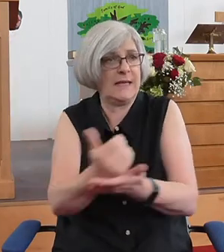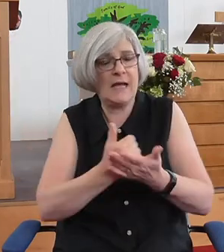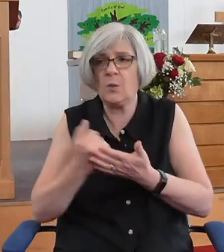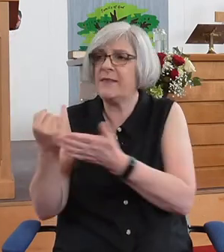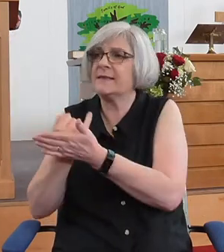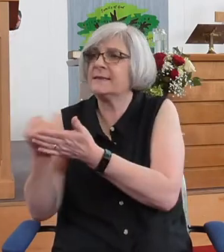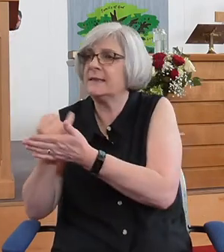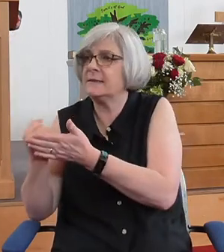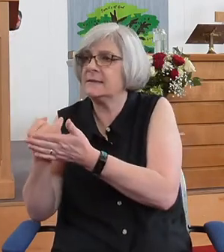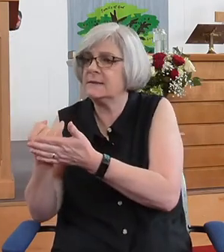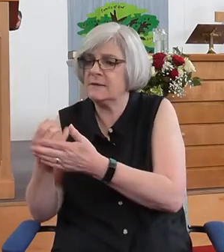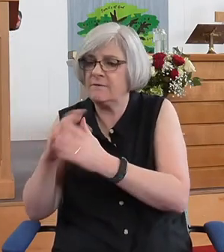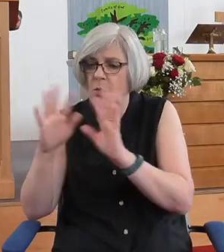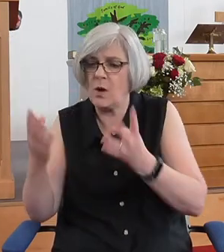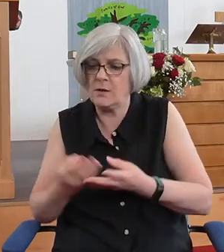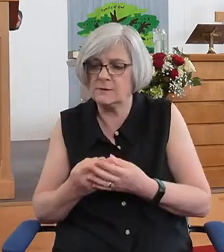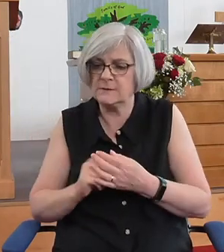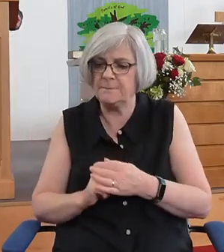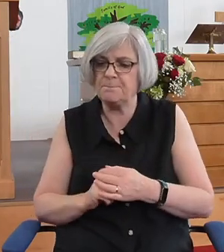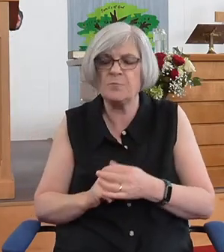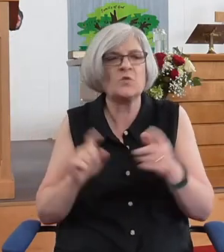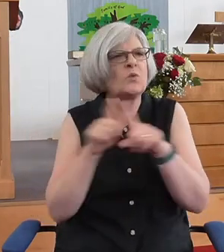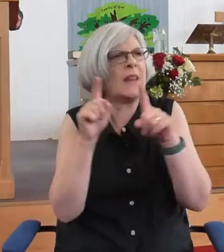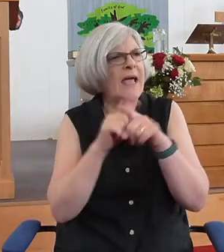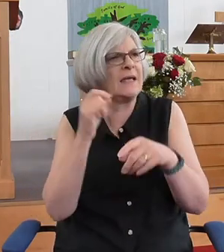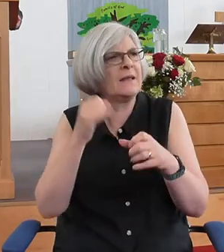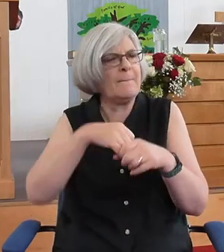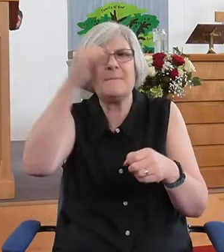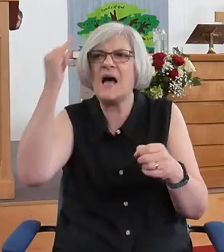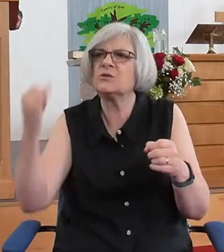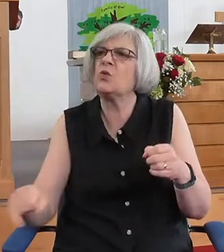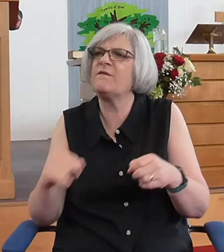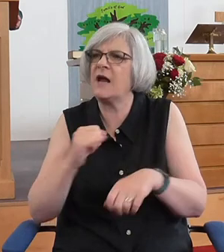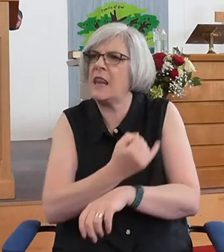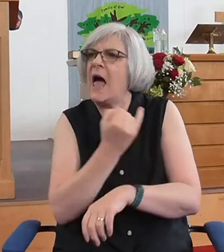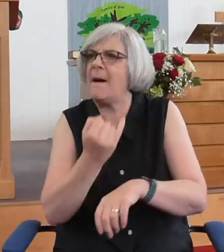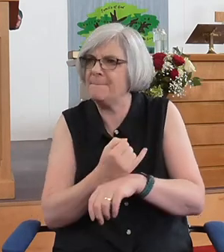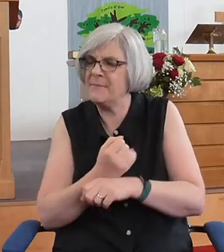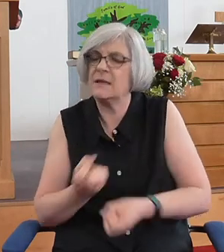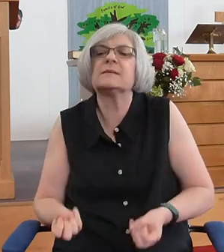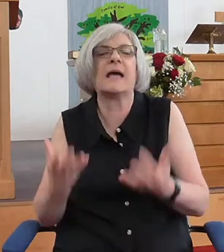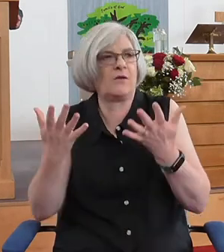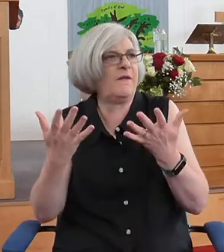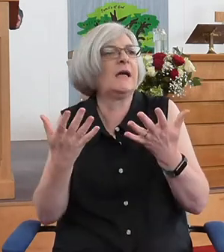like the Passover lamb, a sacrifice of body and blood."